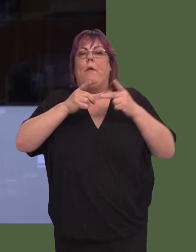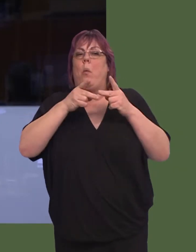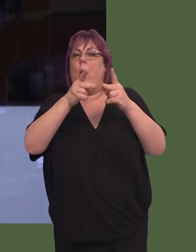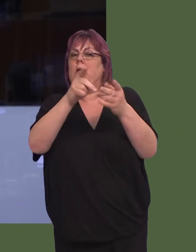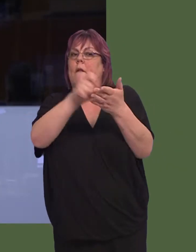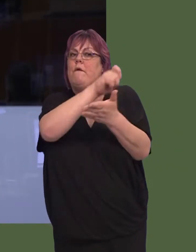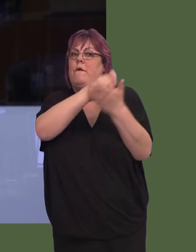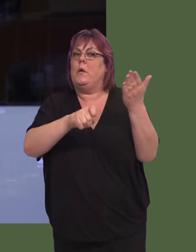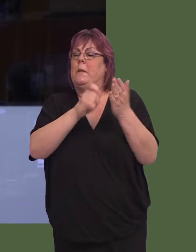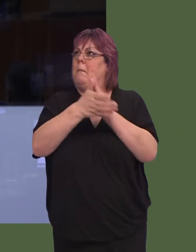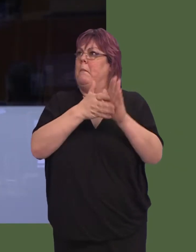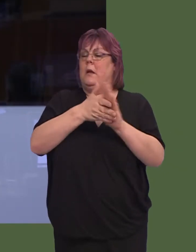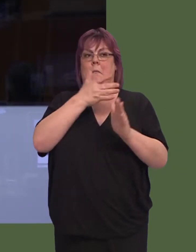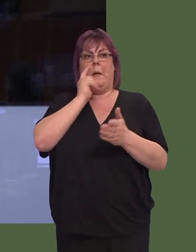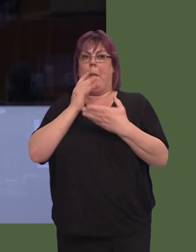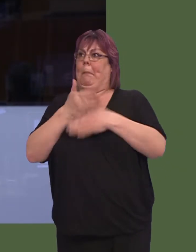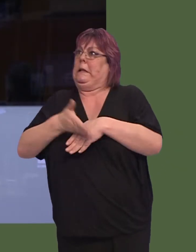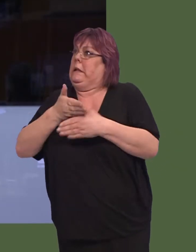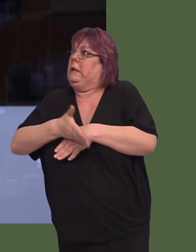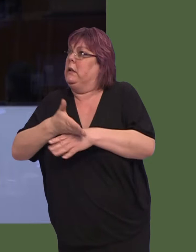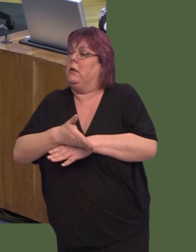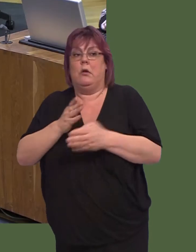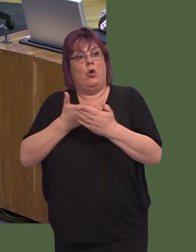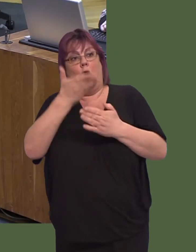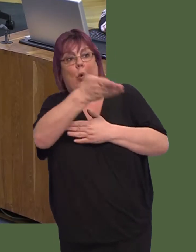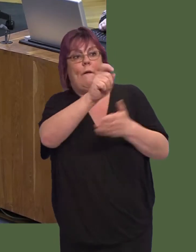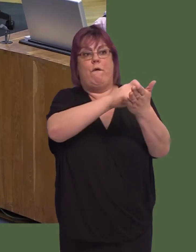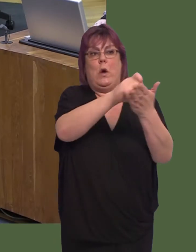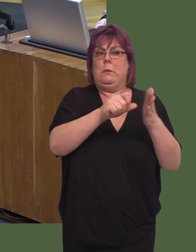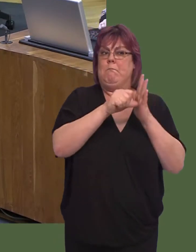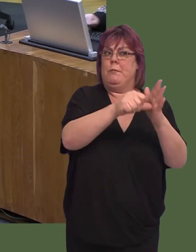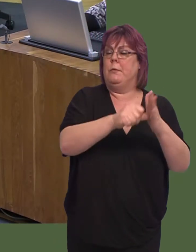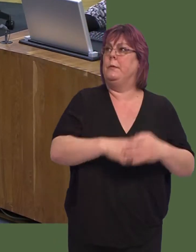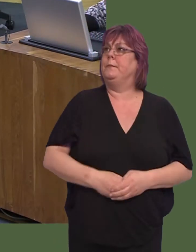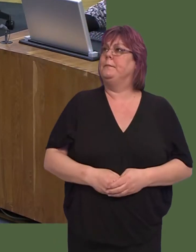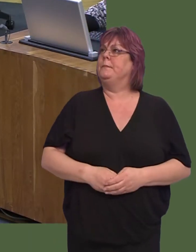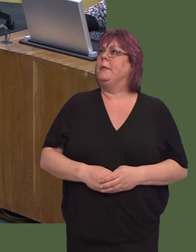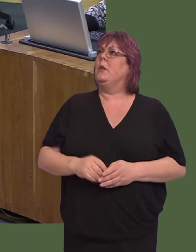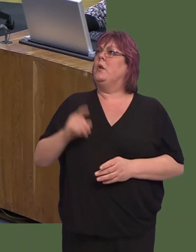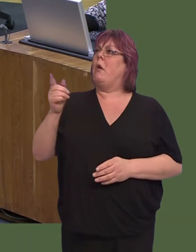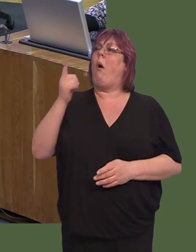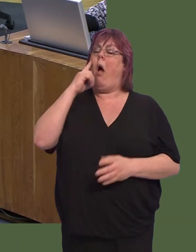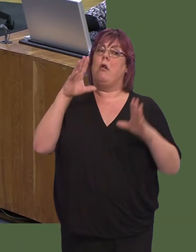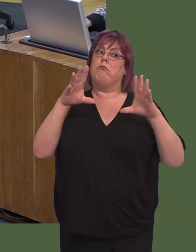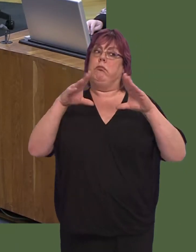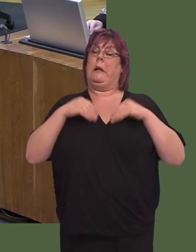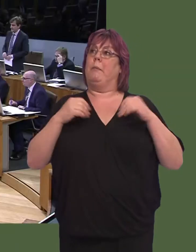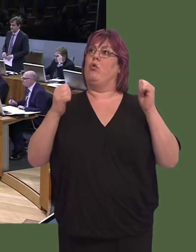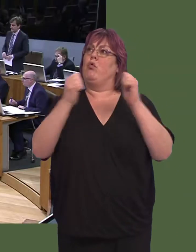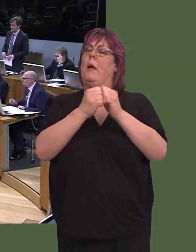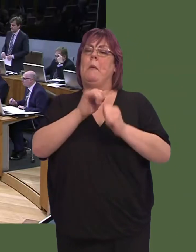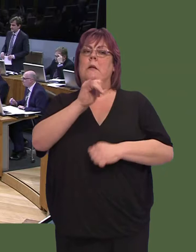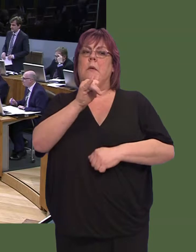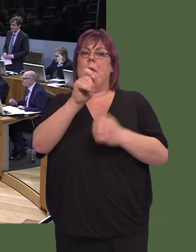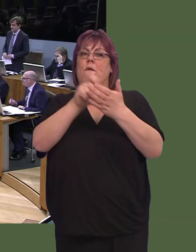innovative ways of voting which reflects people's busy lives, something which I would certainly agree with in principle. Of course, in practice, when you alter